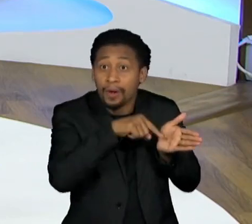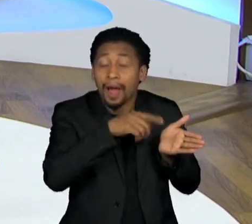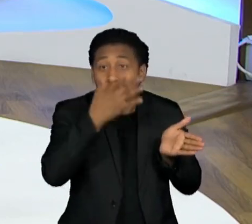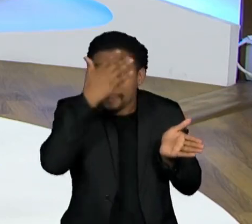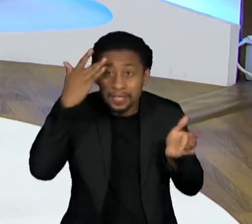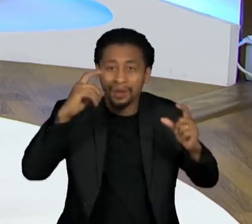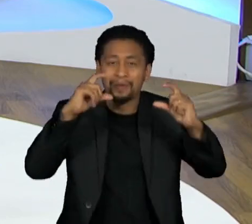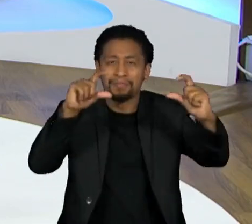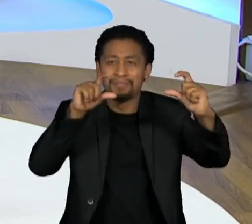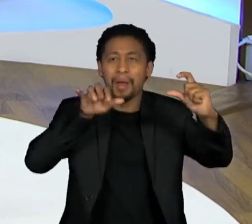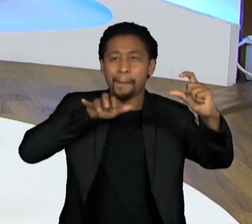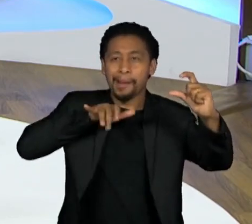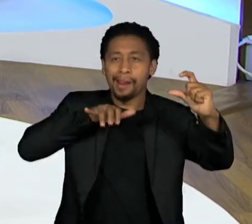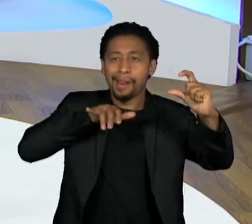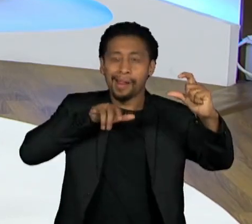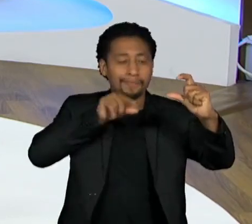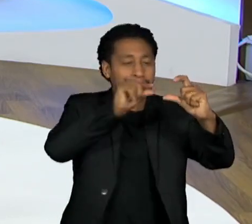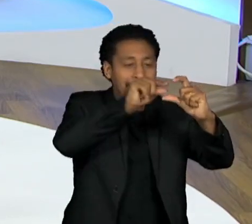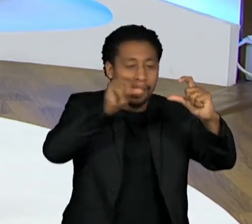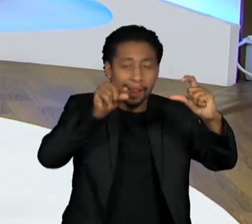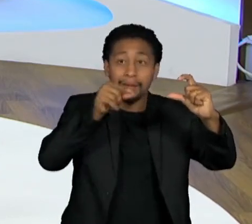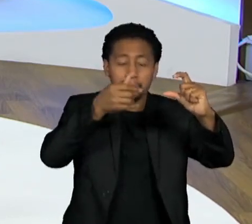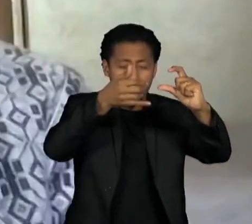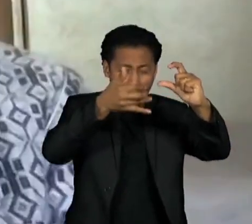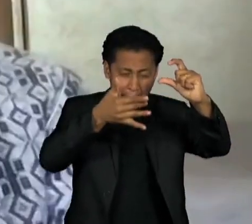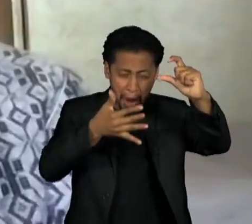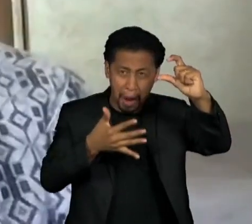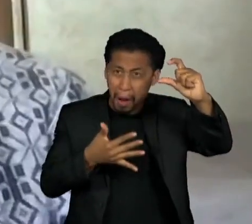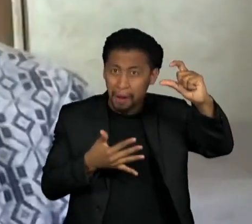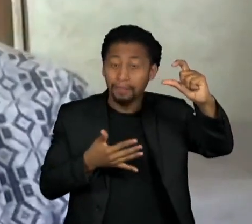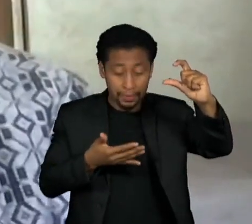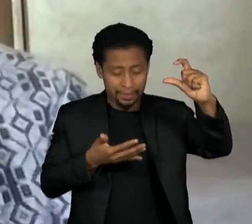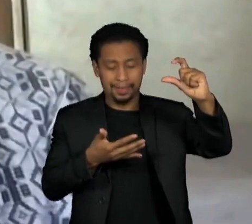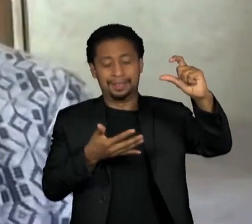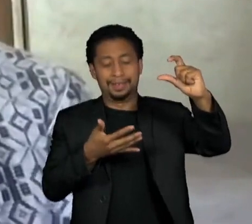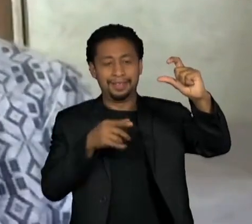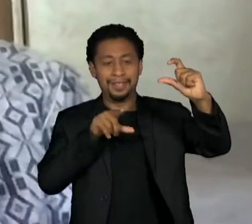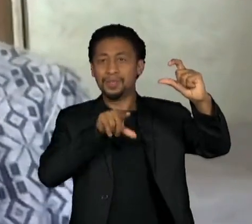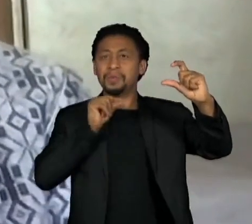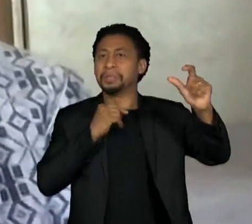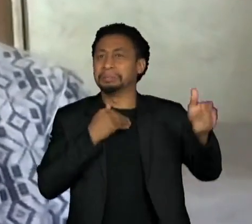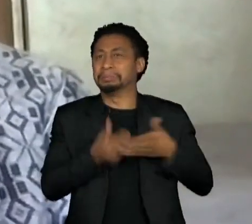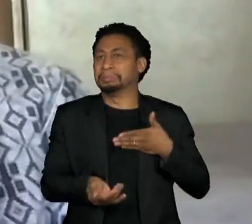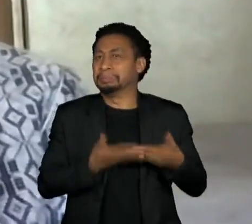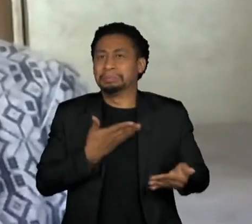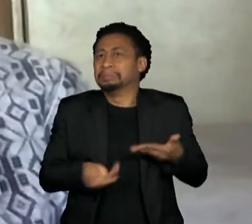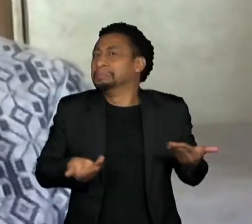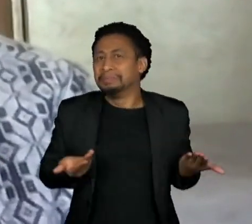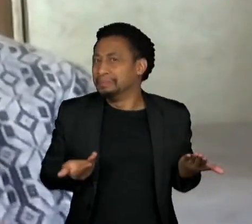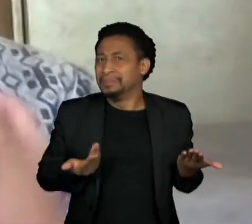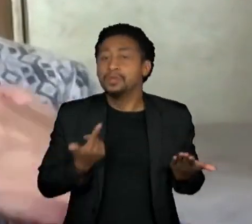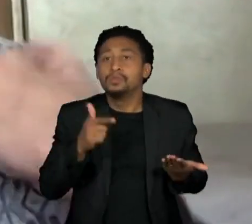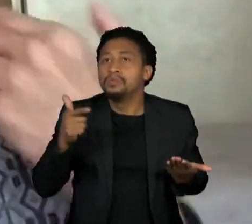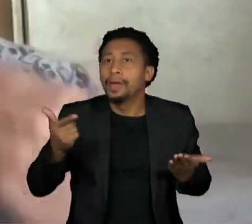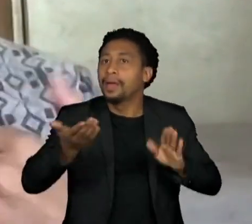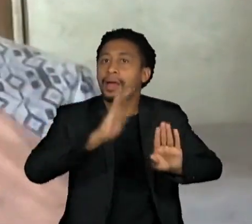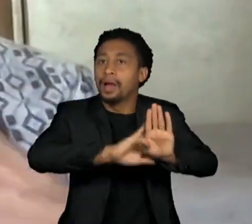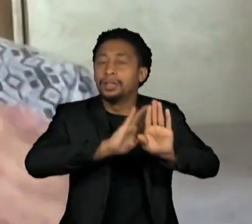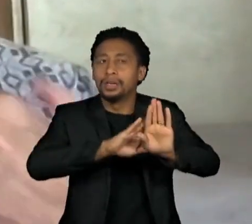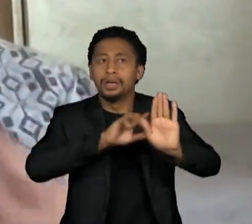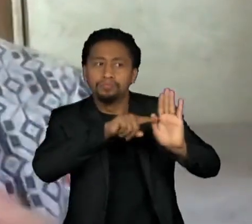media that will distribute this. And when they do that, they will not prioritize rational